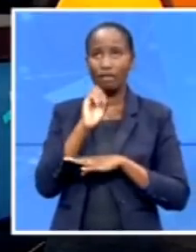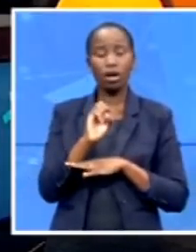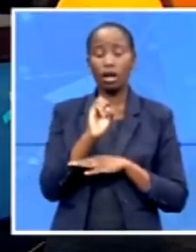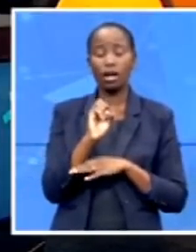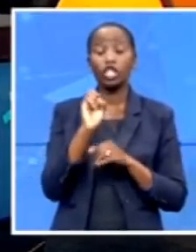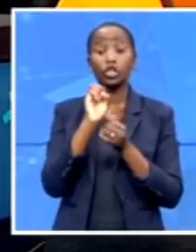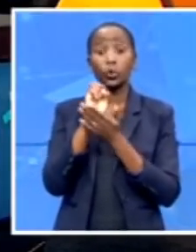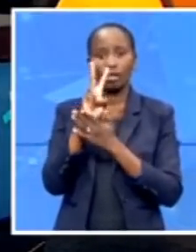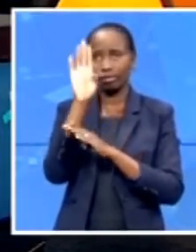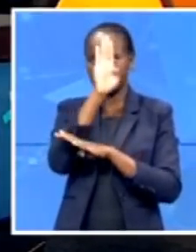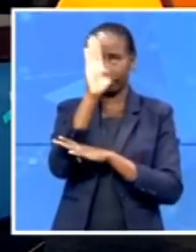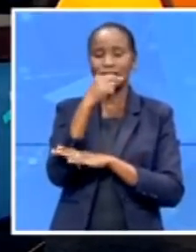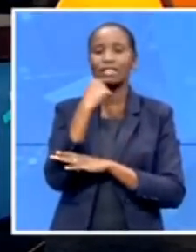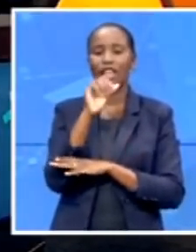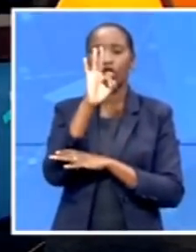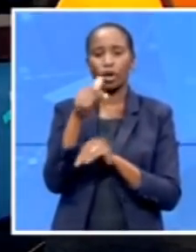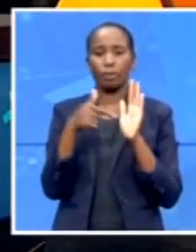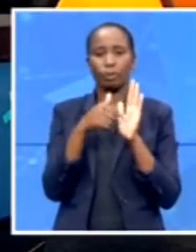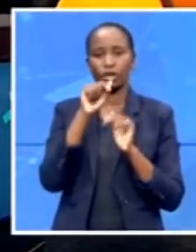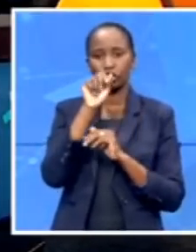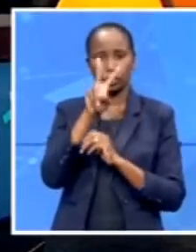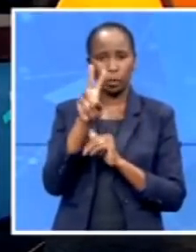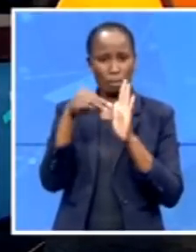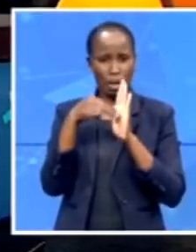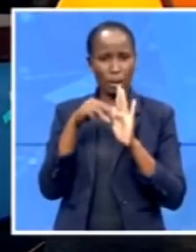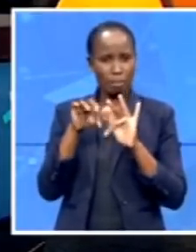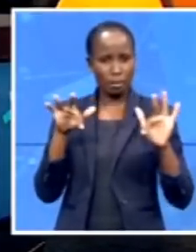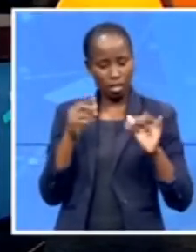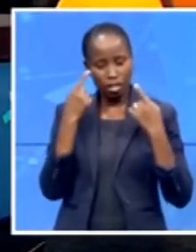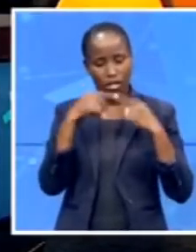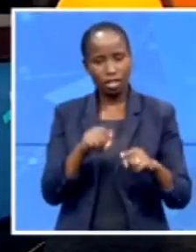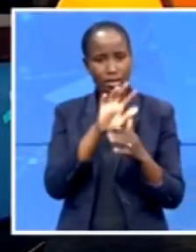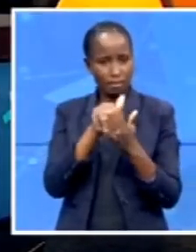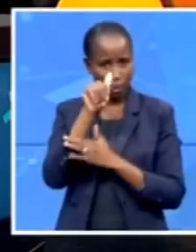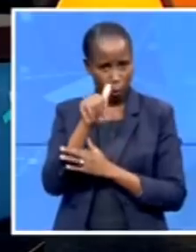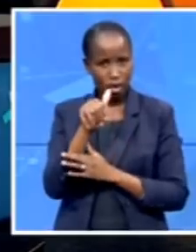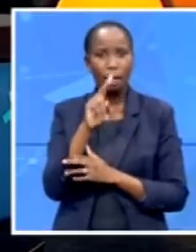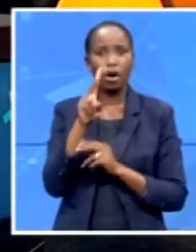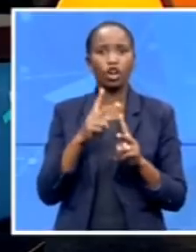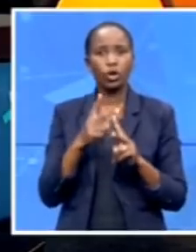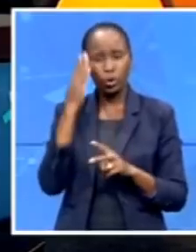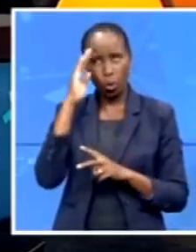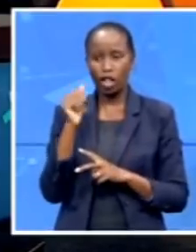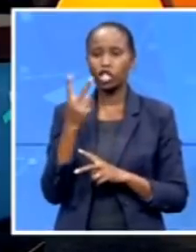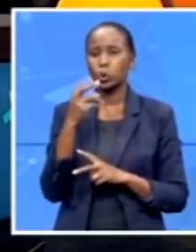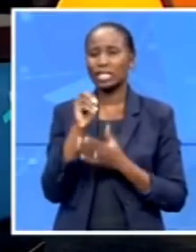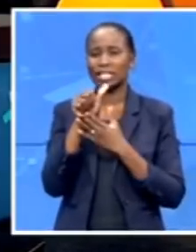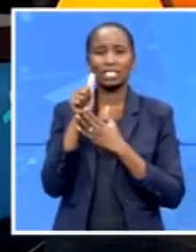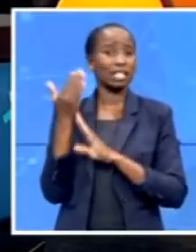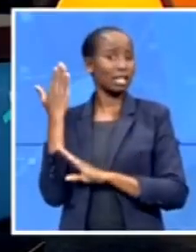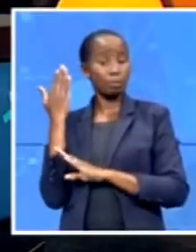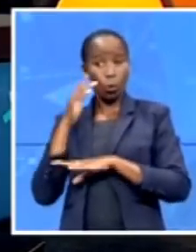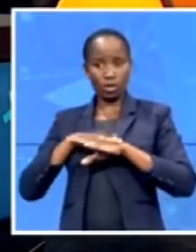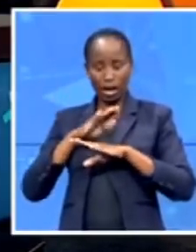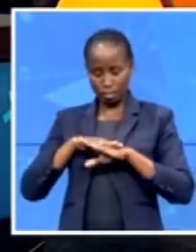on the at the polls, and we know that in 2016 by that stage we had between 7 to 10